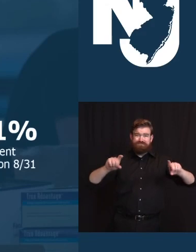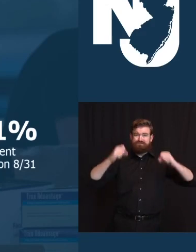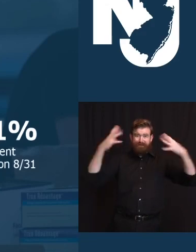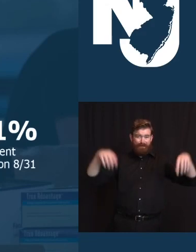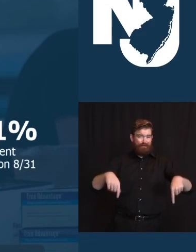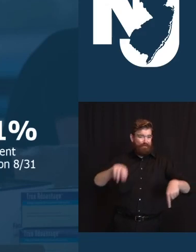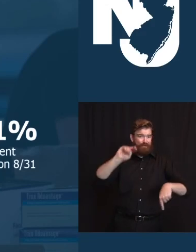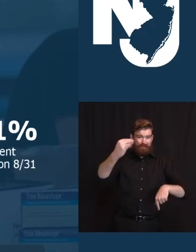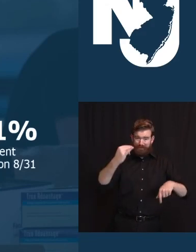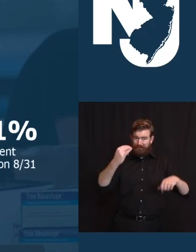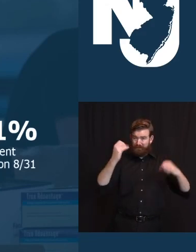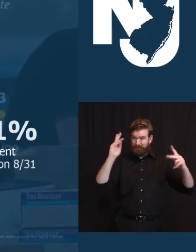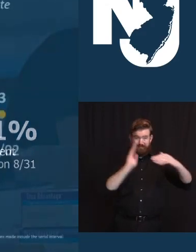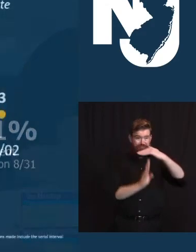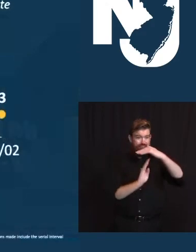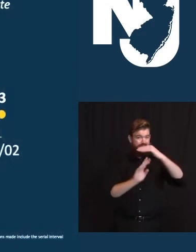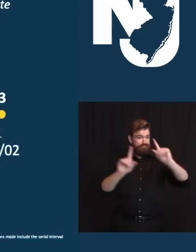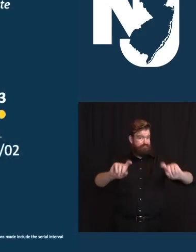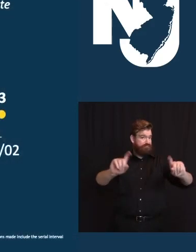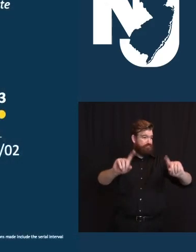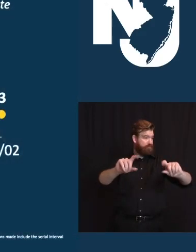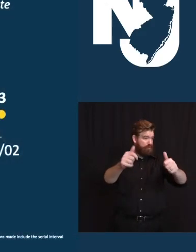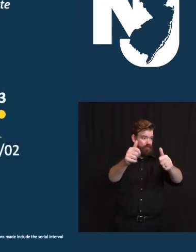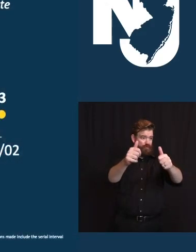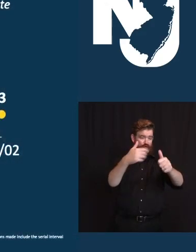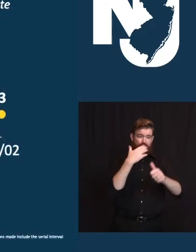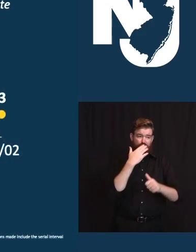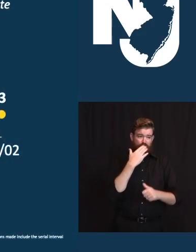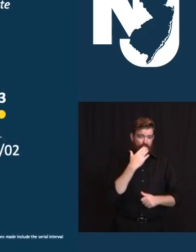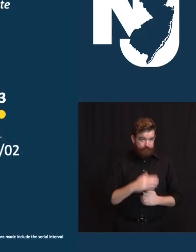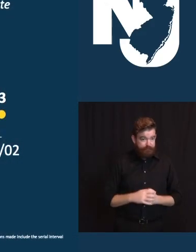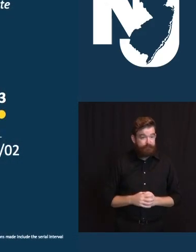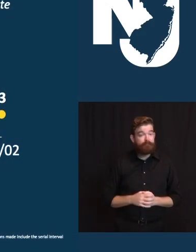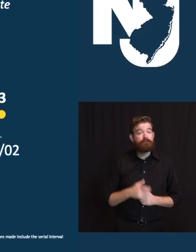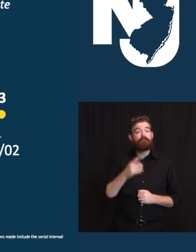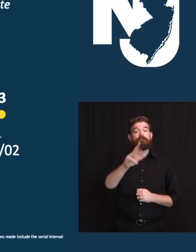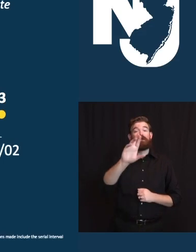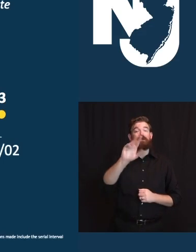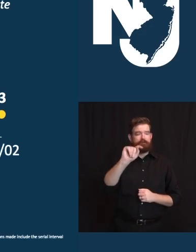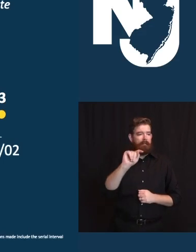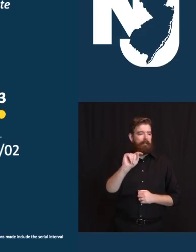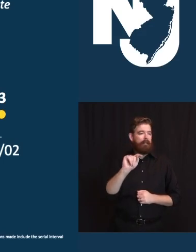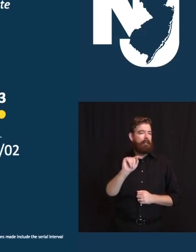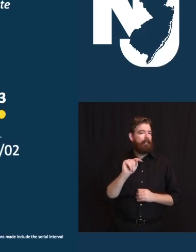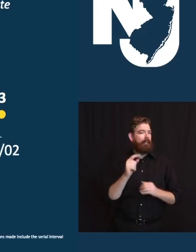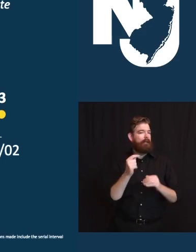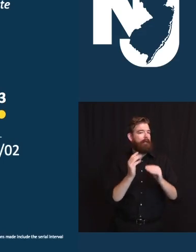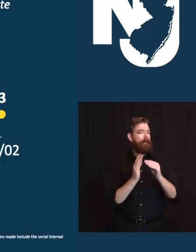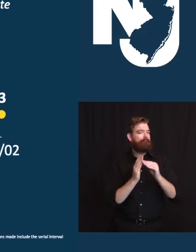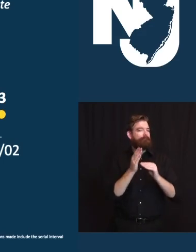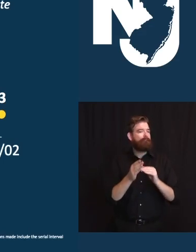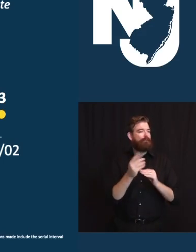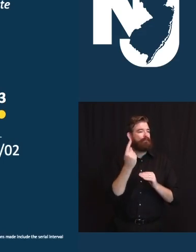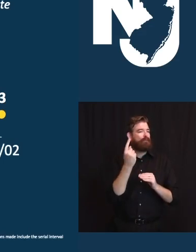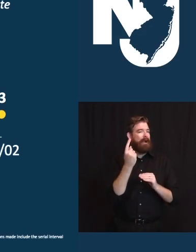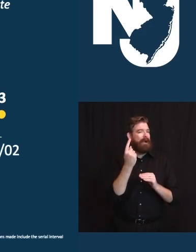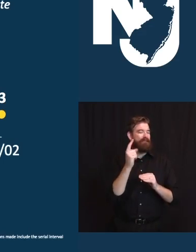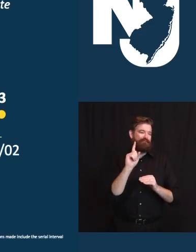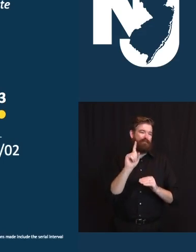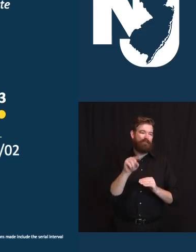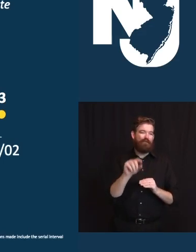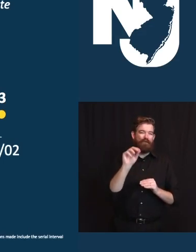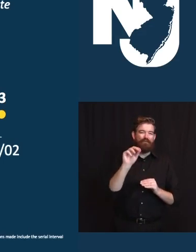tested. Our rate of transmission has crept up slightly over 1.03. I'll let Judy and Tina speak for themselves. I don't think there's